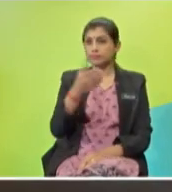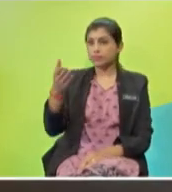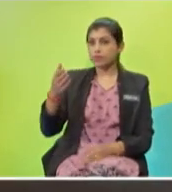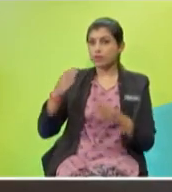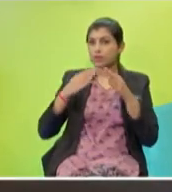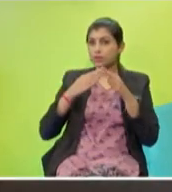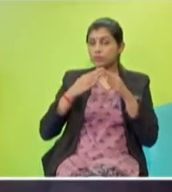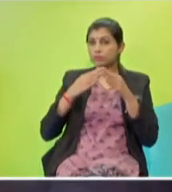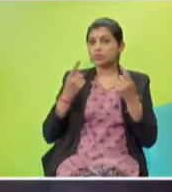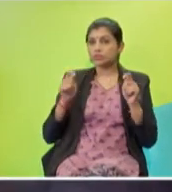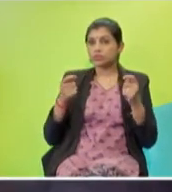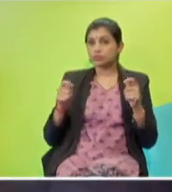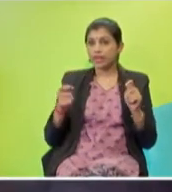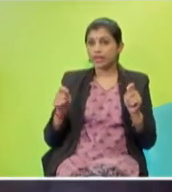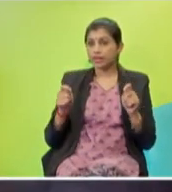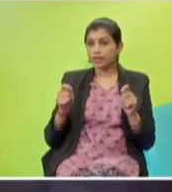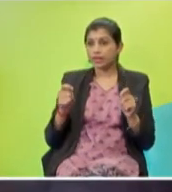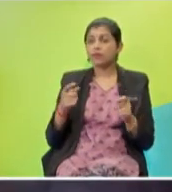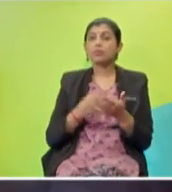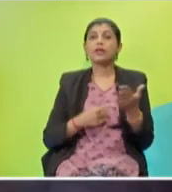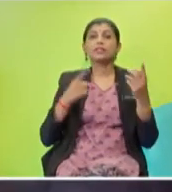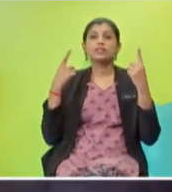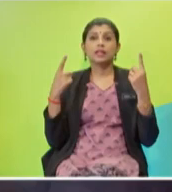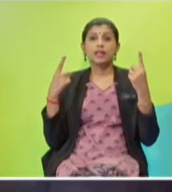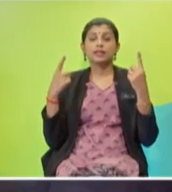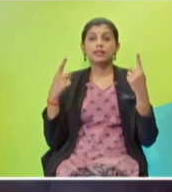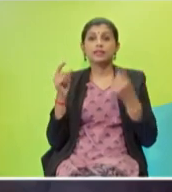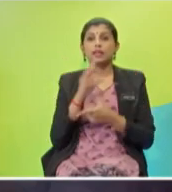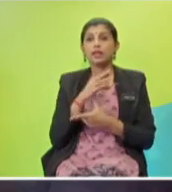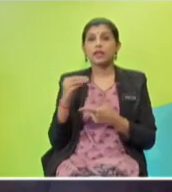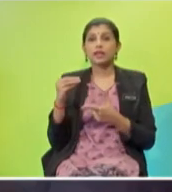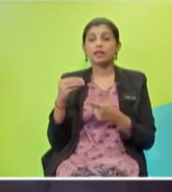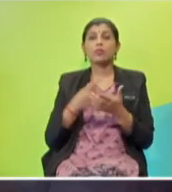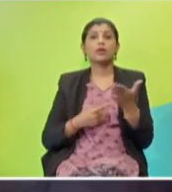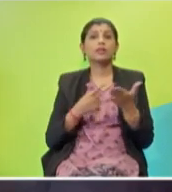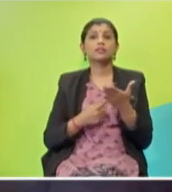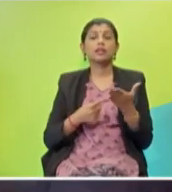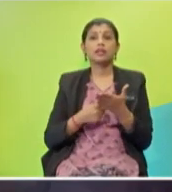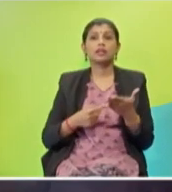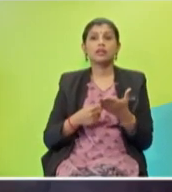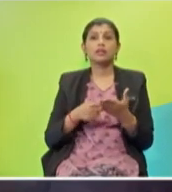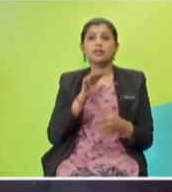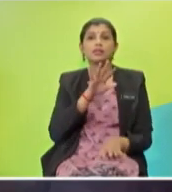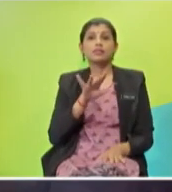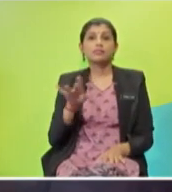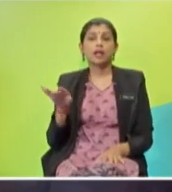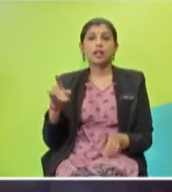home, you can try this as well. So should Amy wear this to the mall? Or to the field. You can write it down together